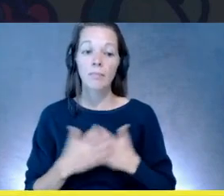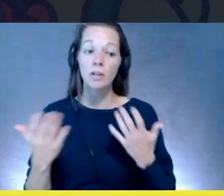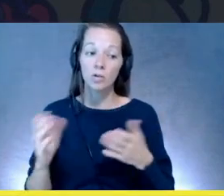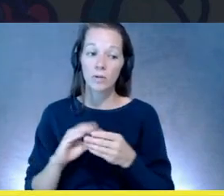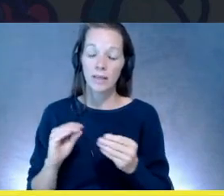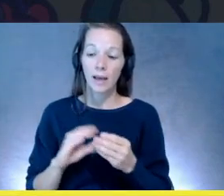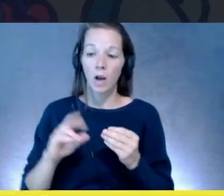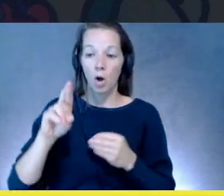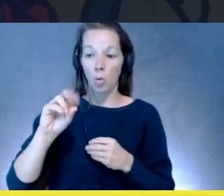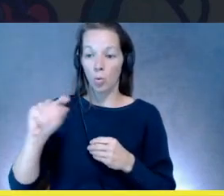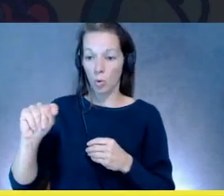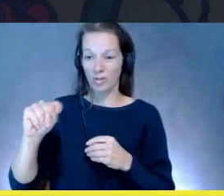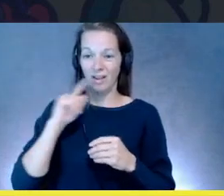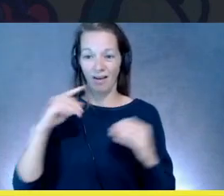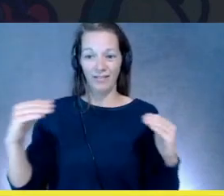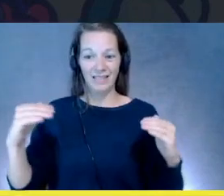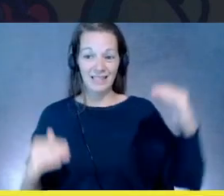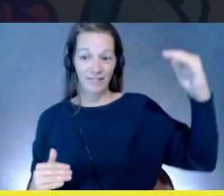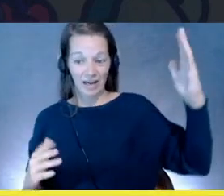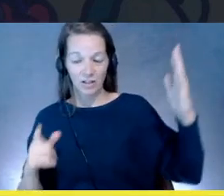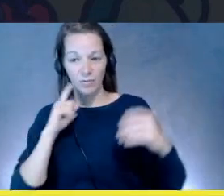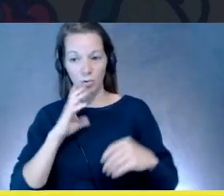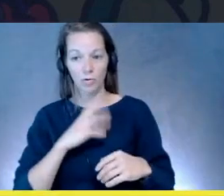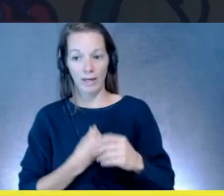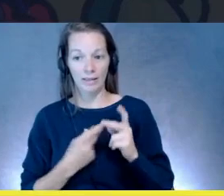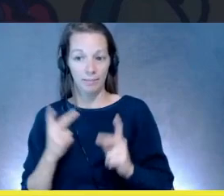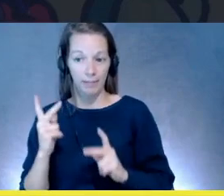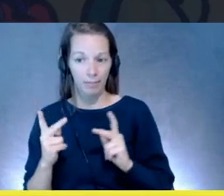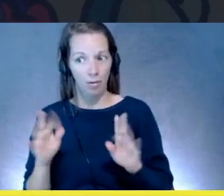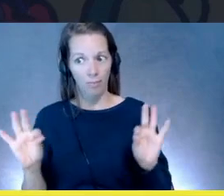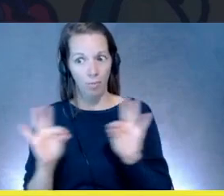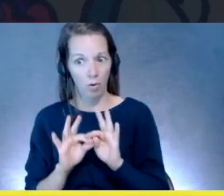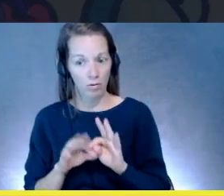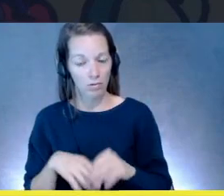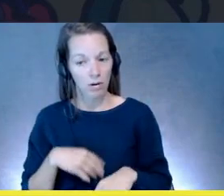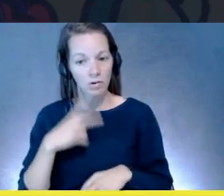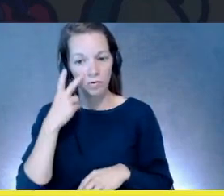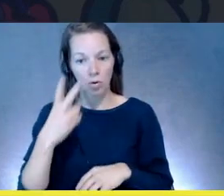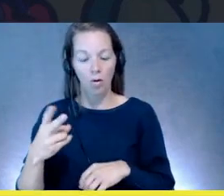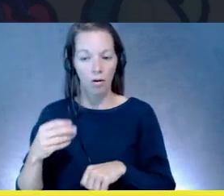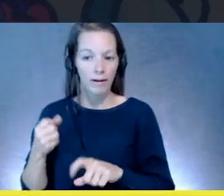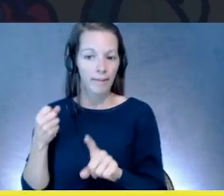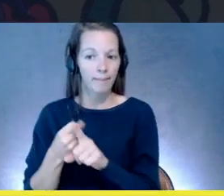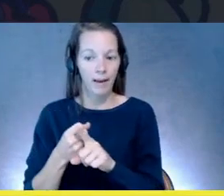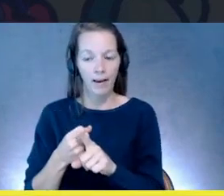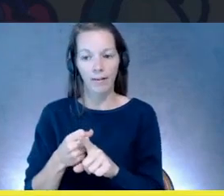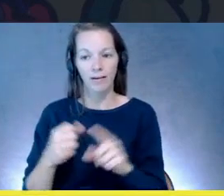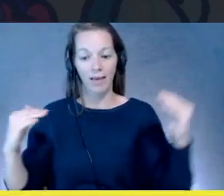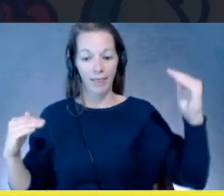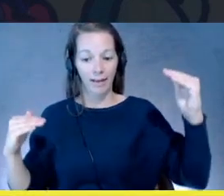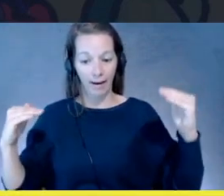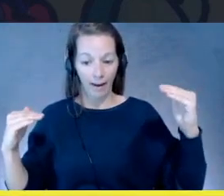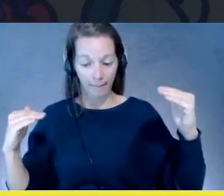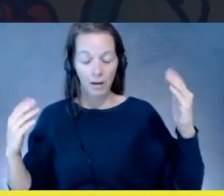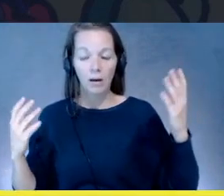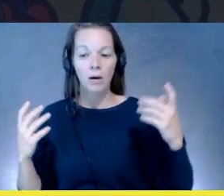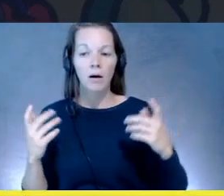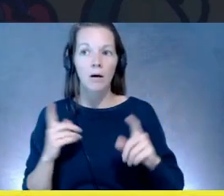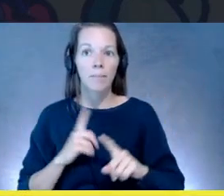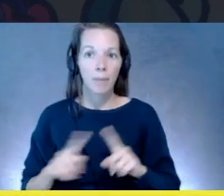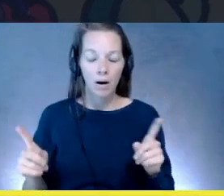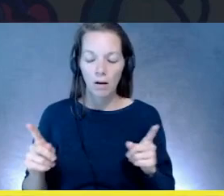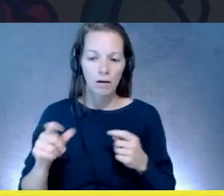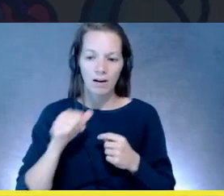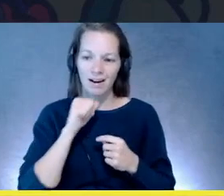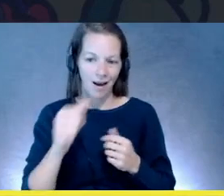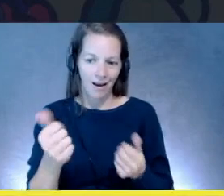of disadvantage among trans people are important. I saw them sort of impact the size of the gap, but that they're not